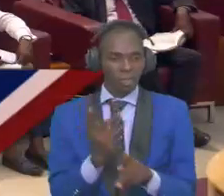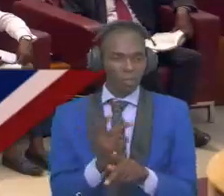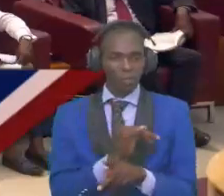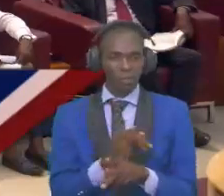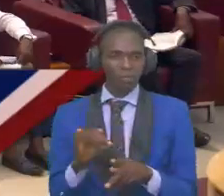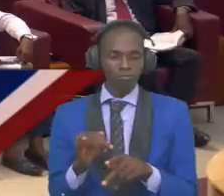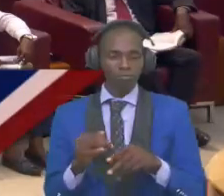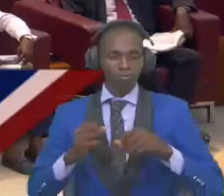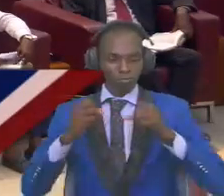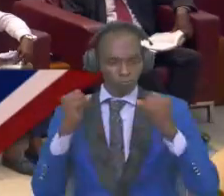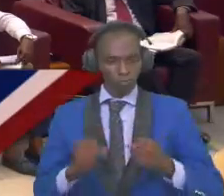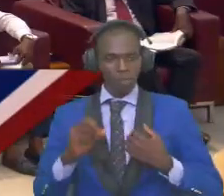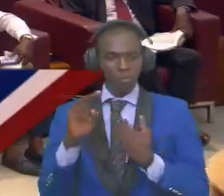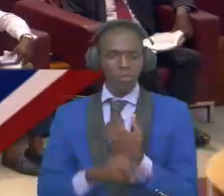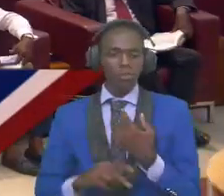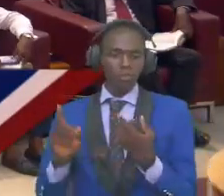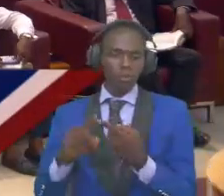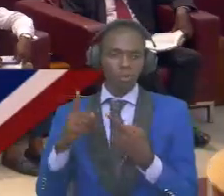firmness to the finish.